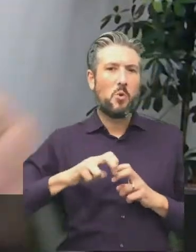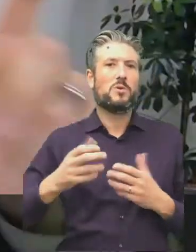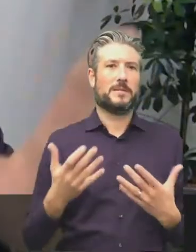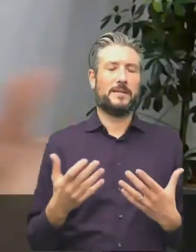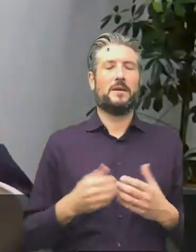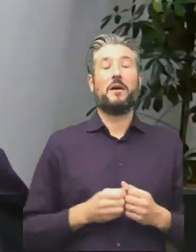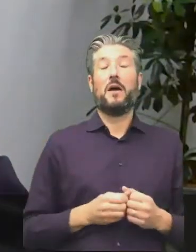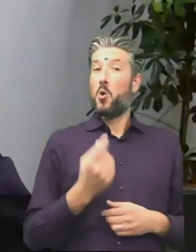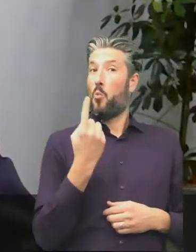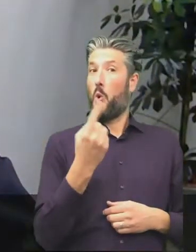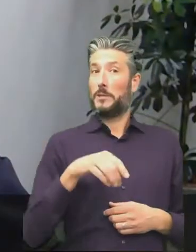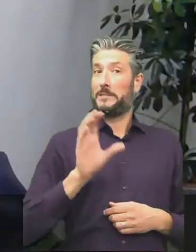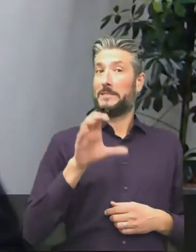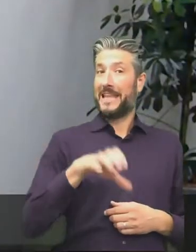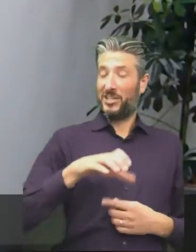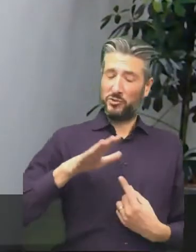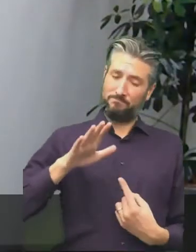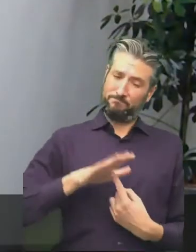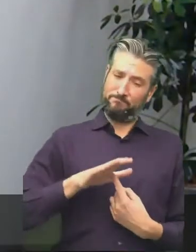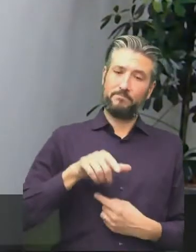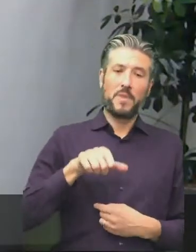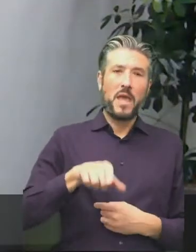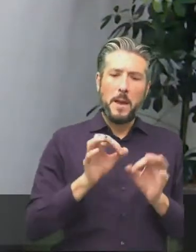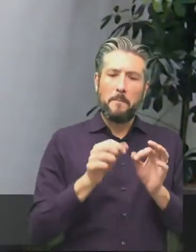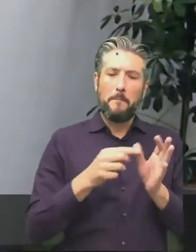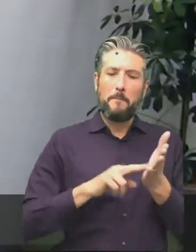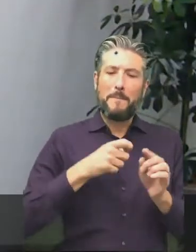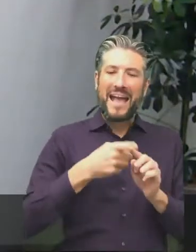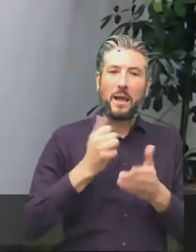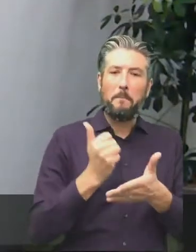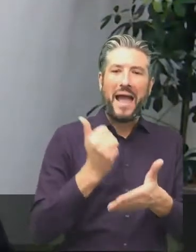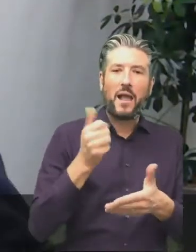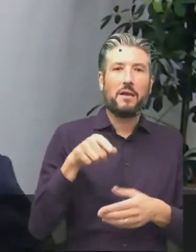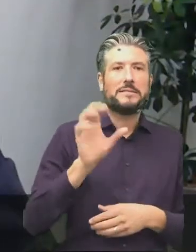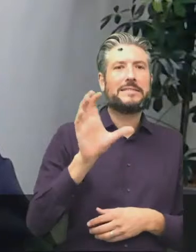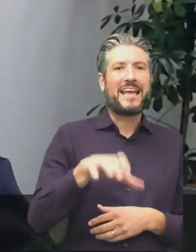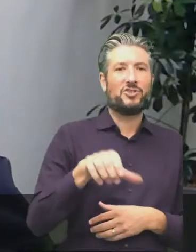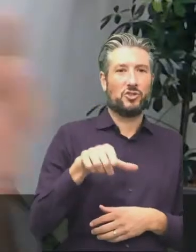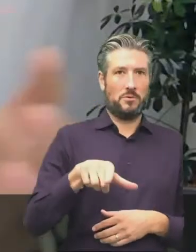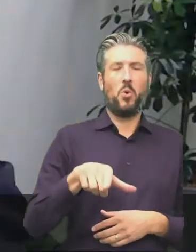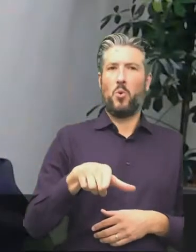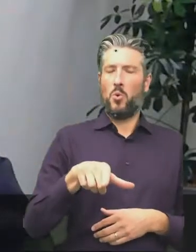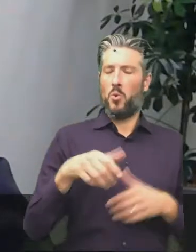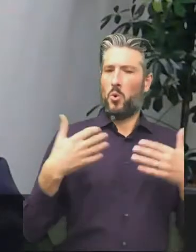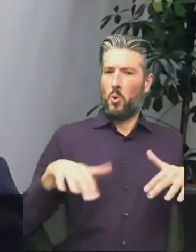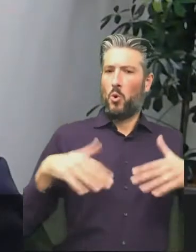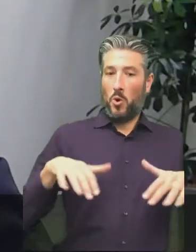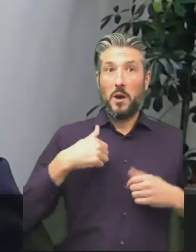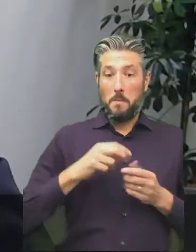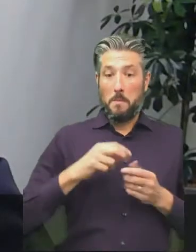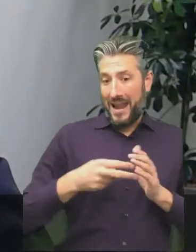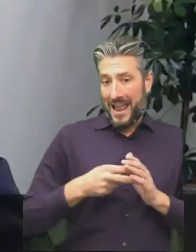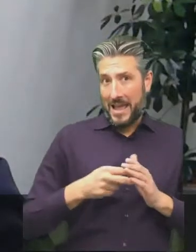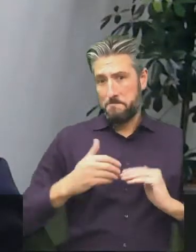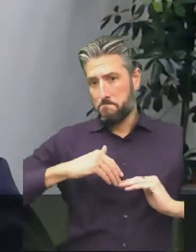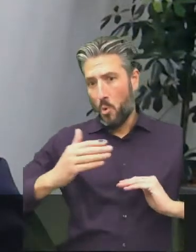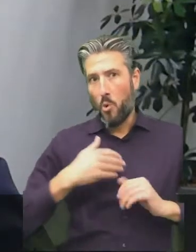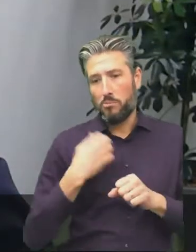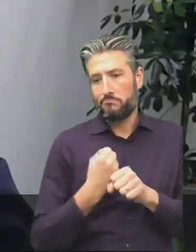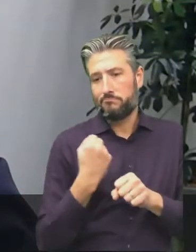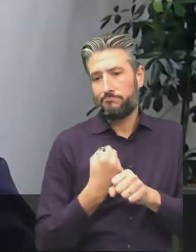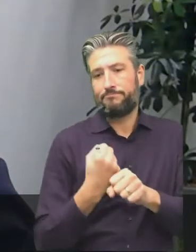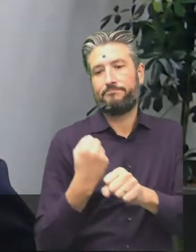across Europe. The plans we have to improve Bank will continue and are continuing during this